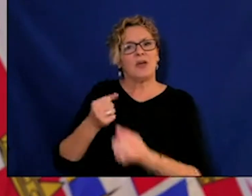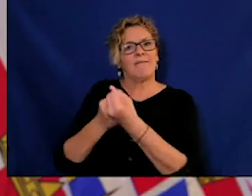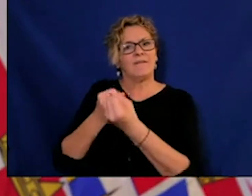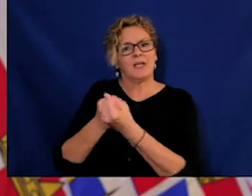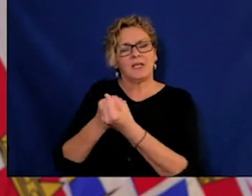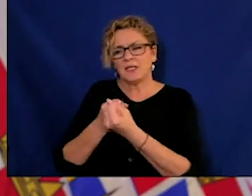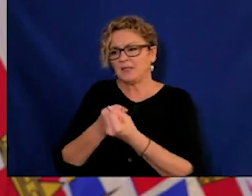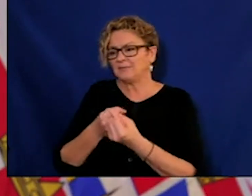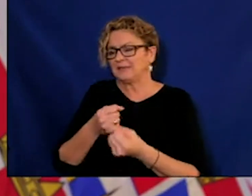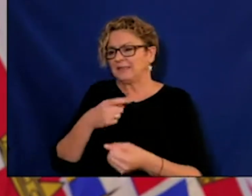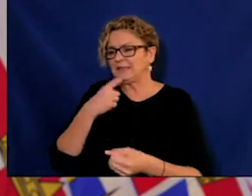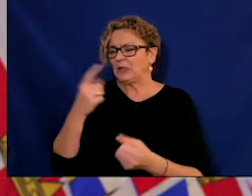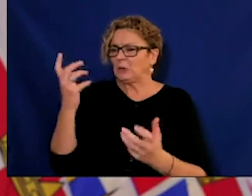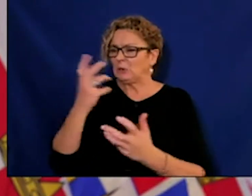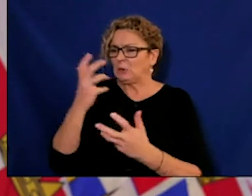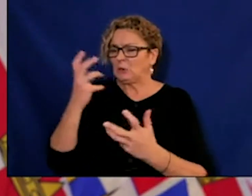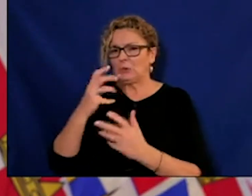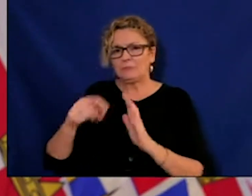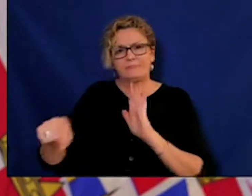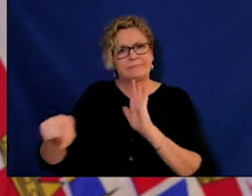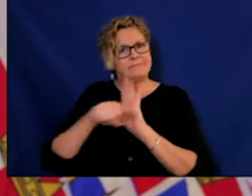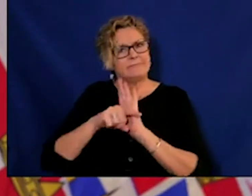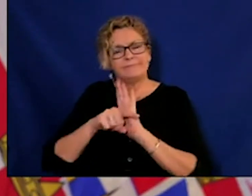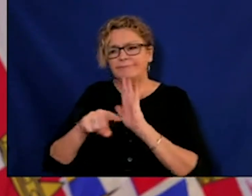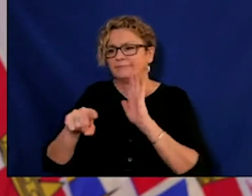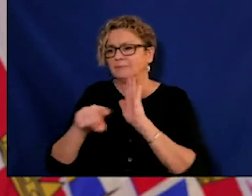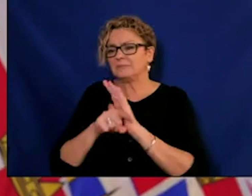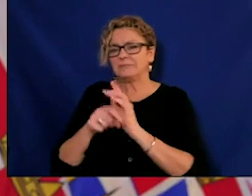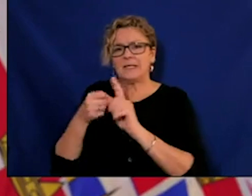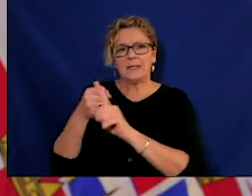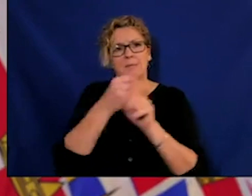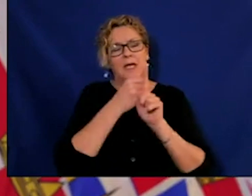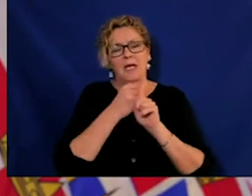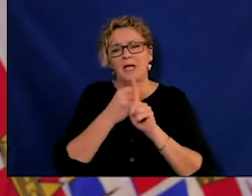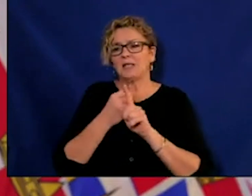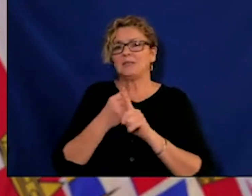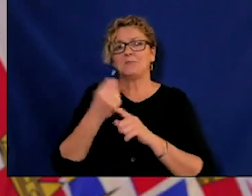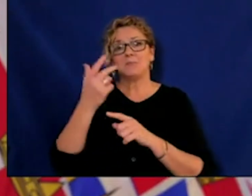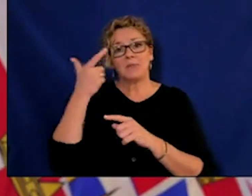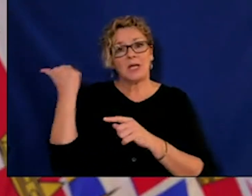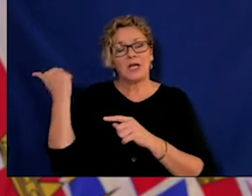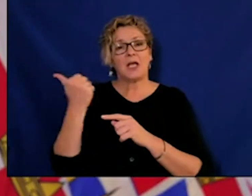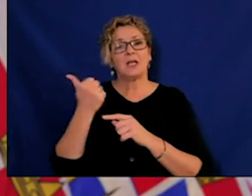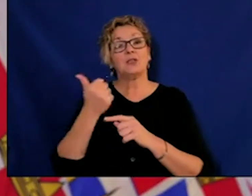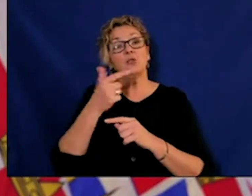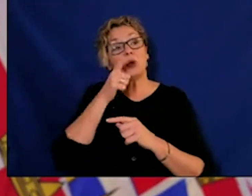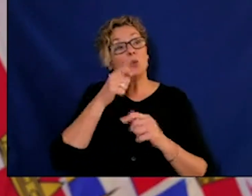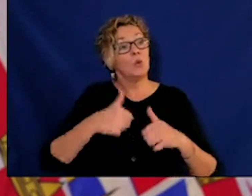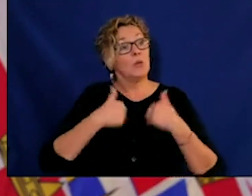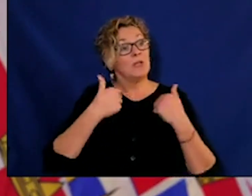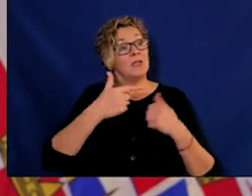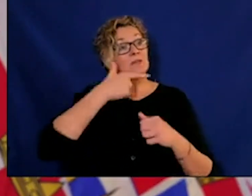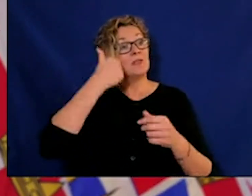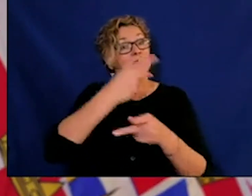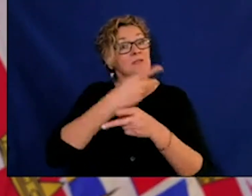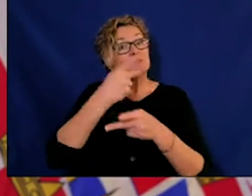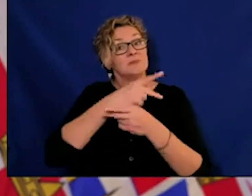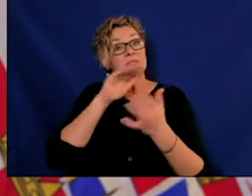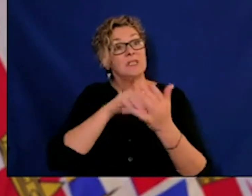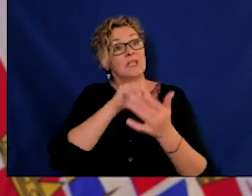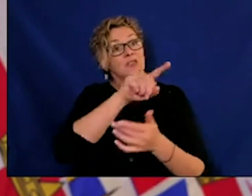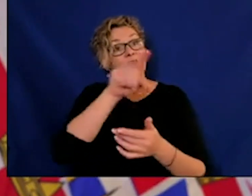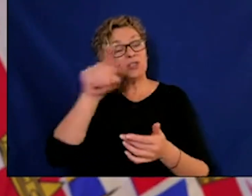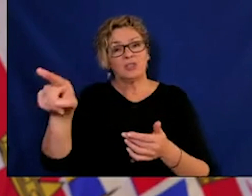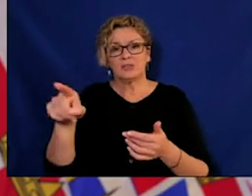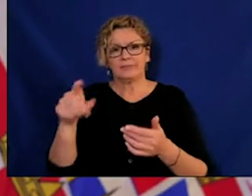see decisions made either from you, Dr. Henry, or from the province on how current designated